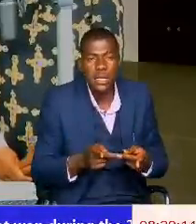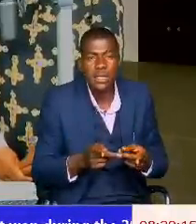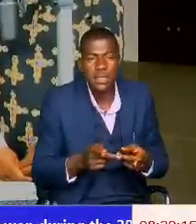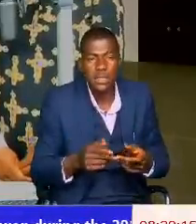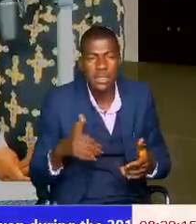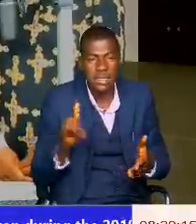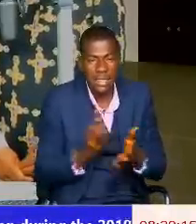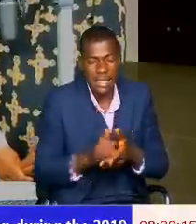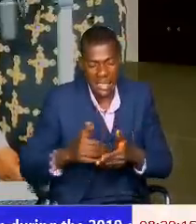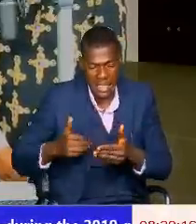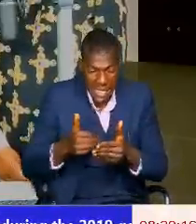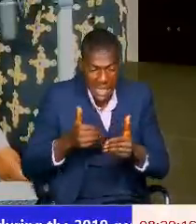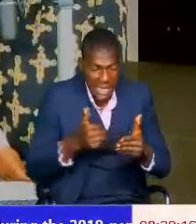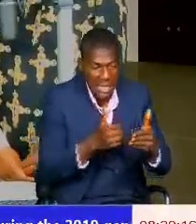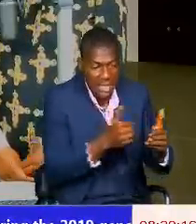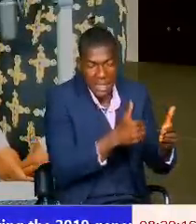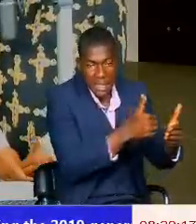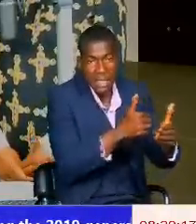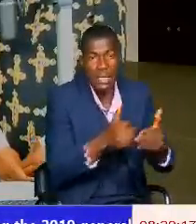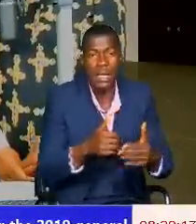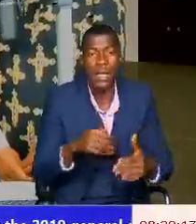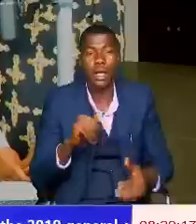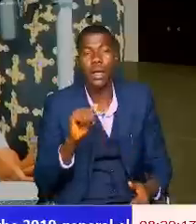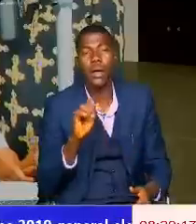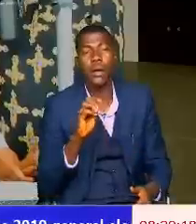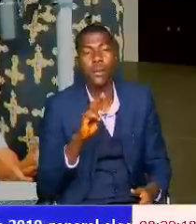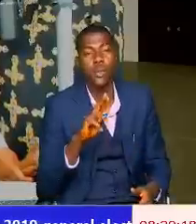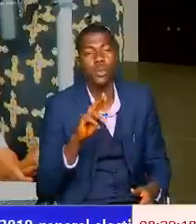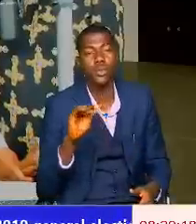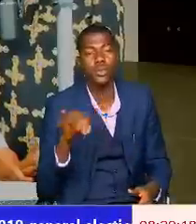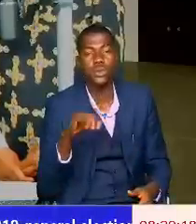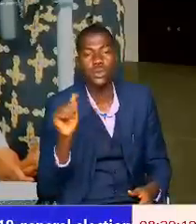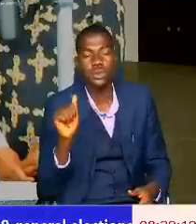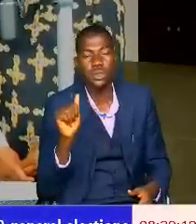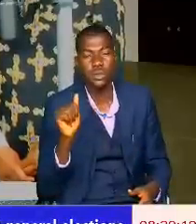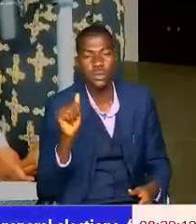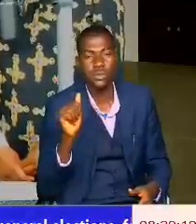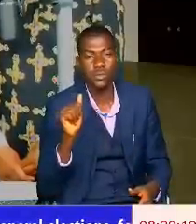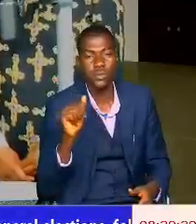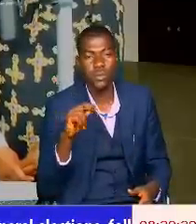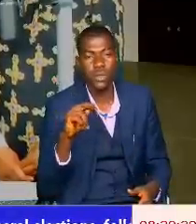for Nasarawa, all these Gauraka,